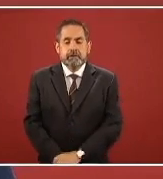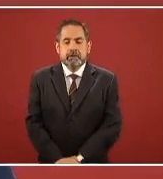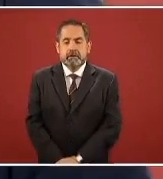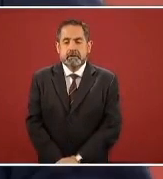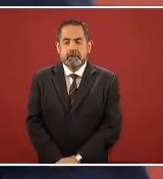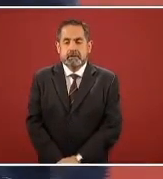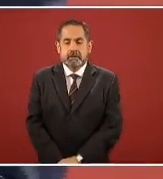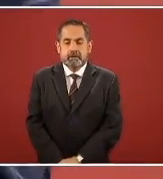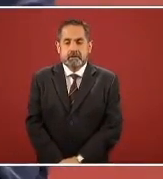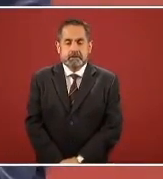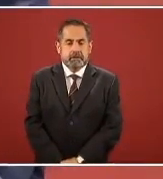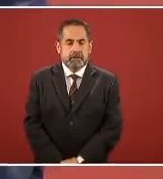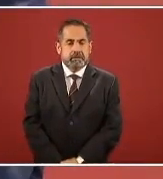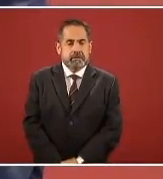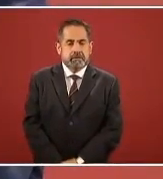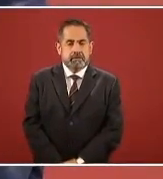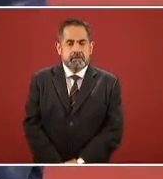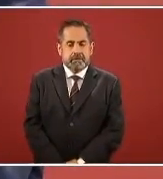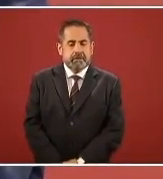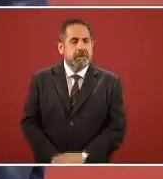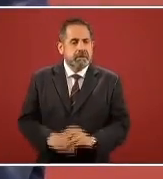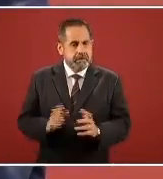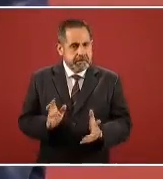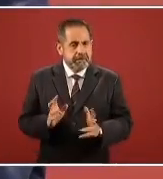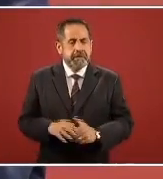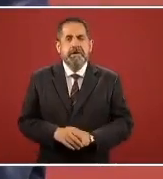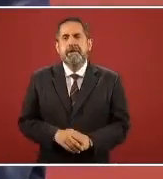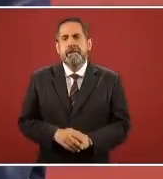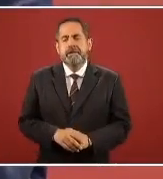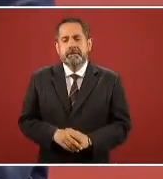How many editions are you going to make?